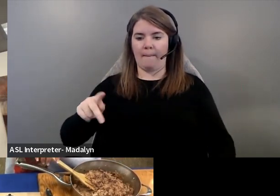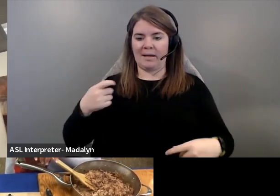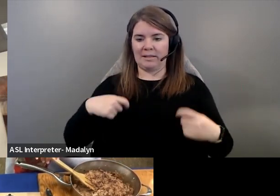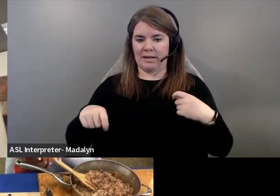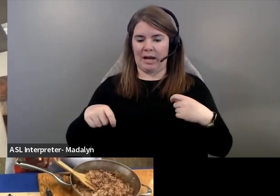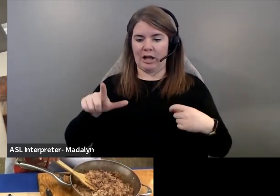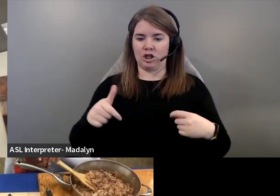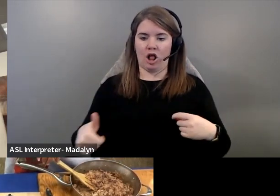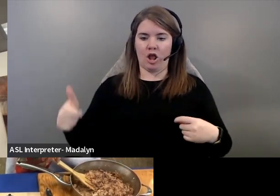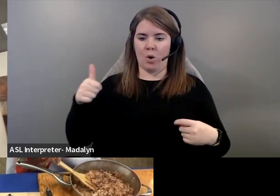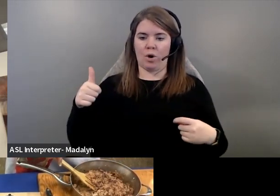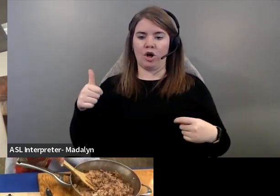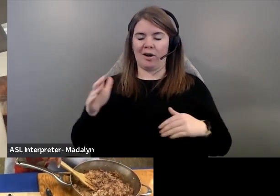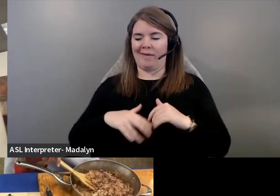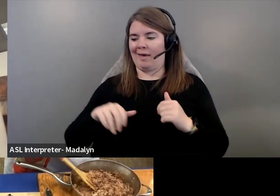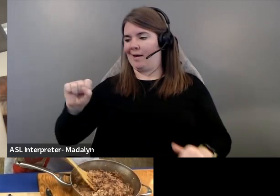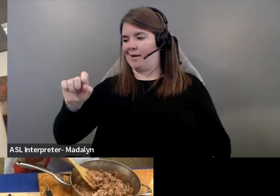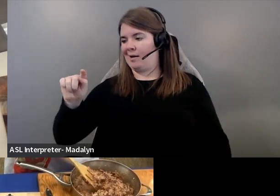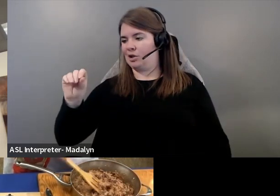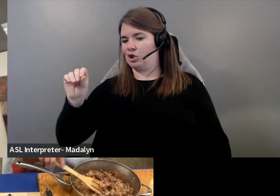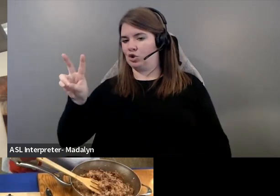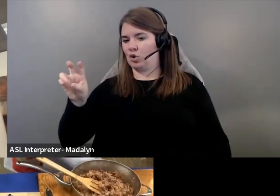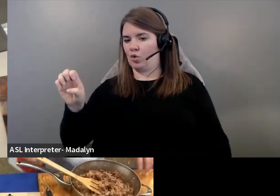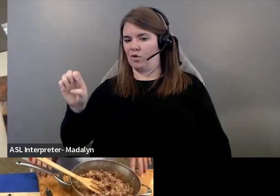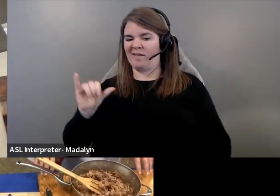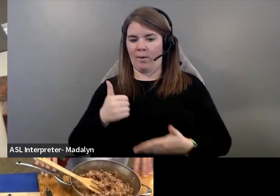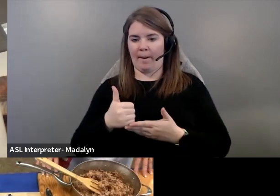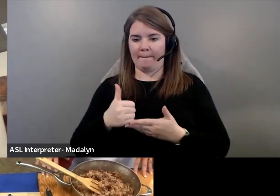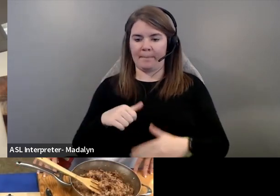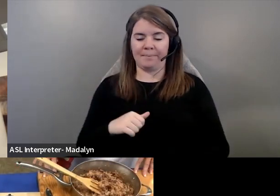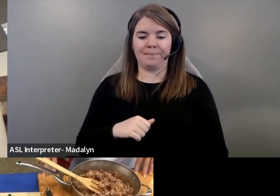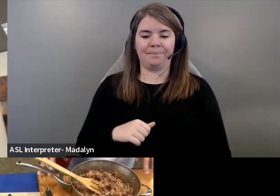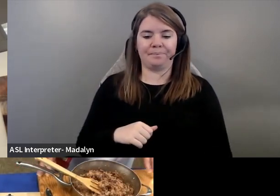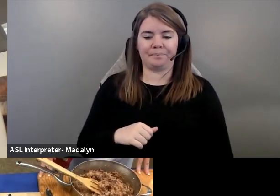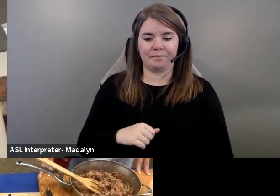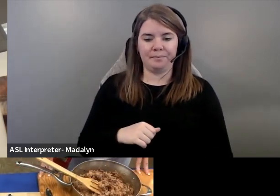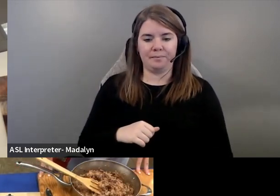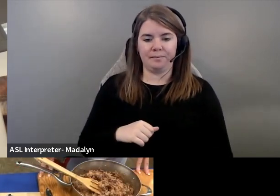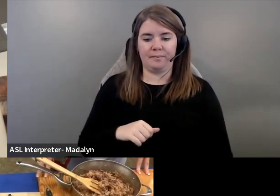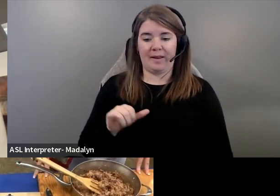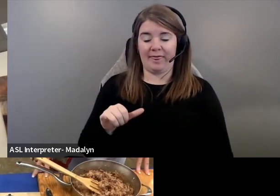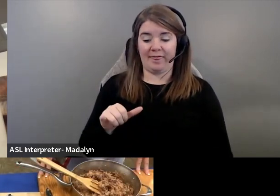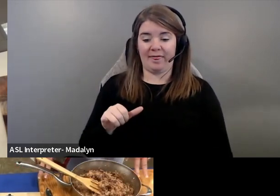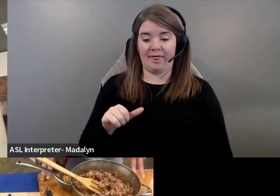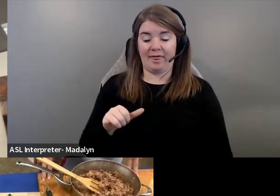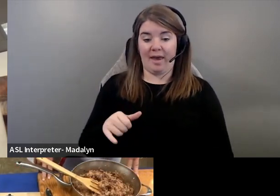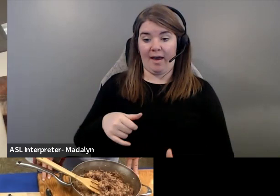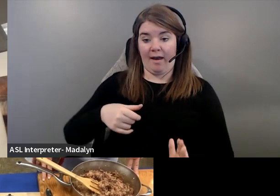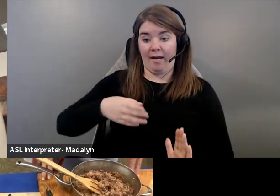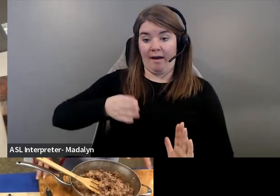than the stove top would be, and that's going to help you out. And then this is the cutting boards that are in my